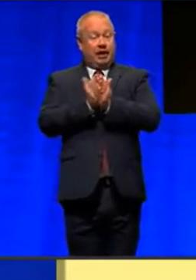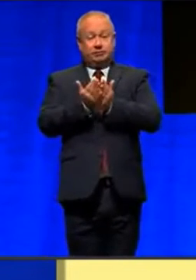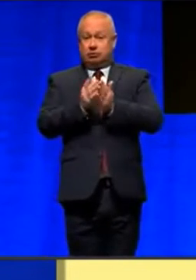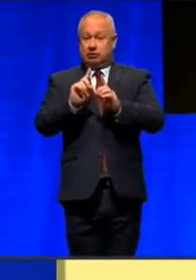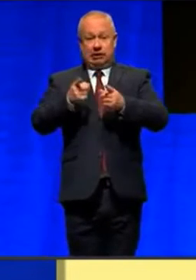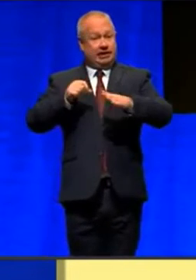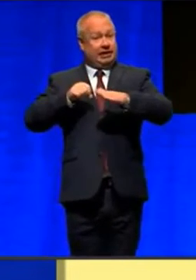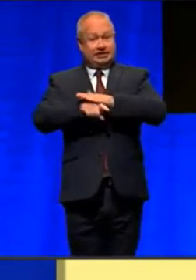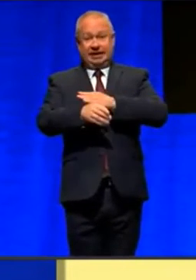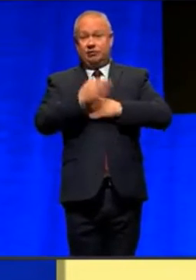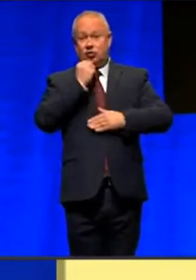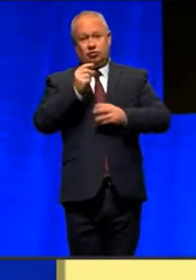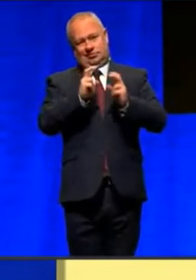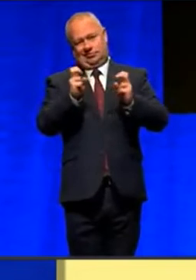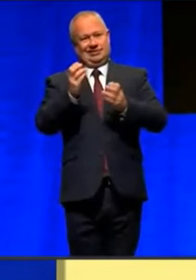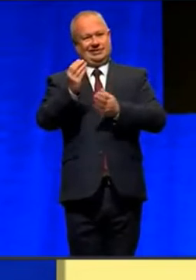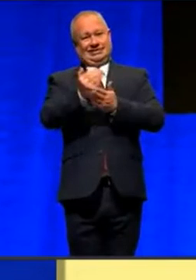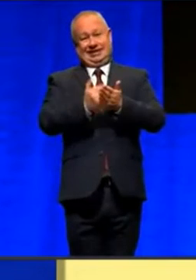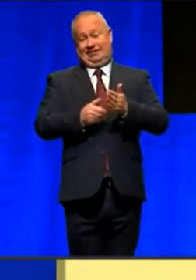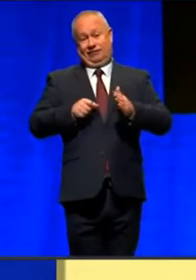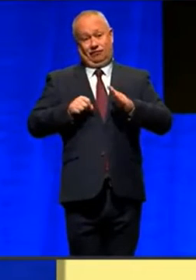using the so-called safe and legal routes.